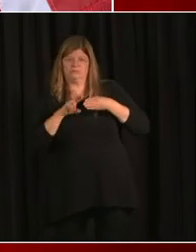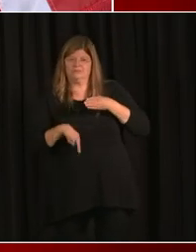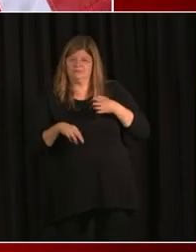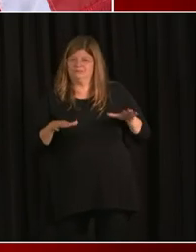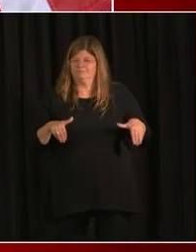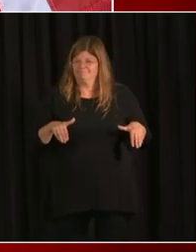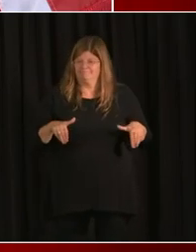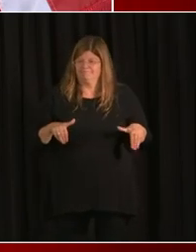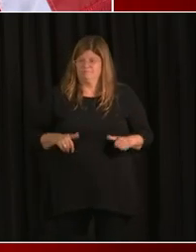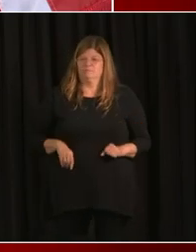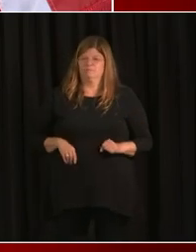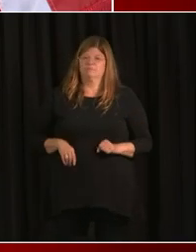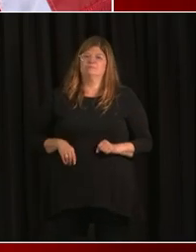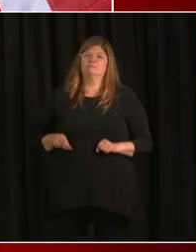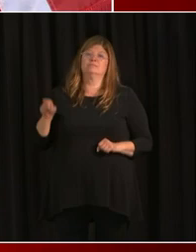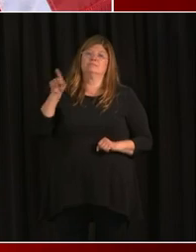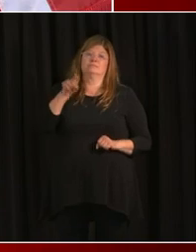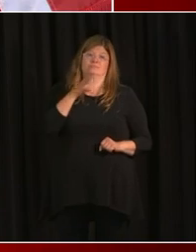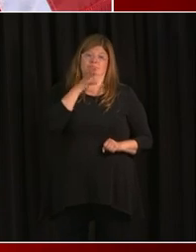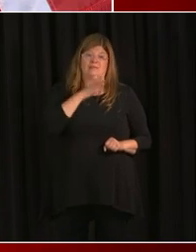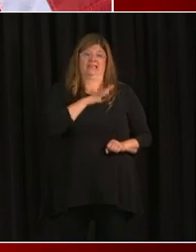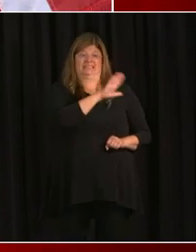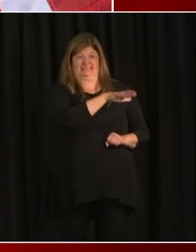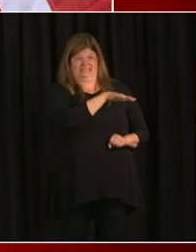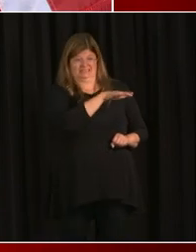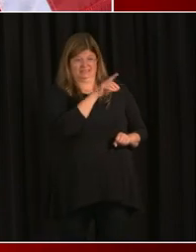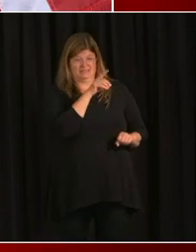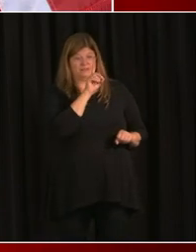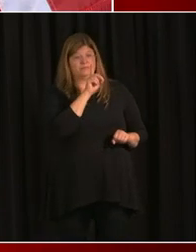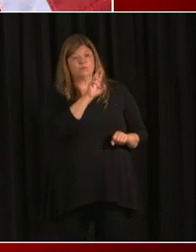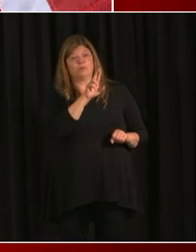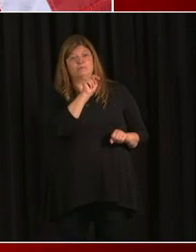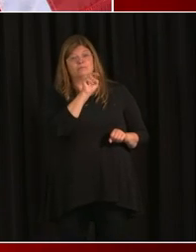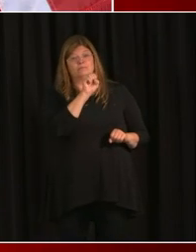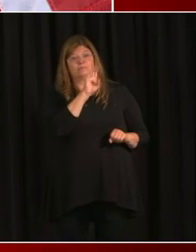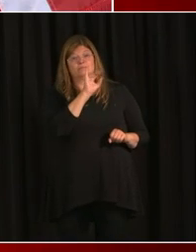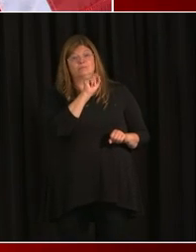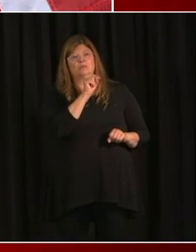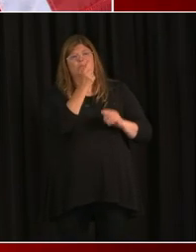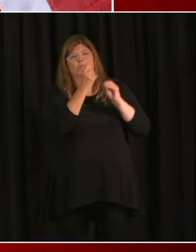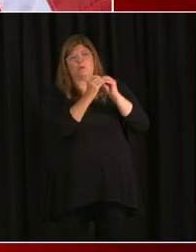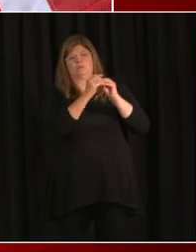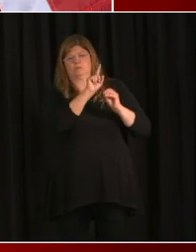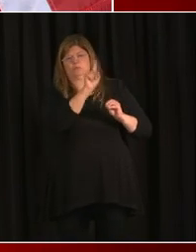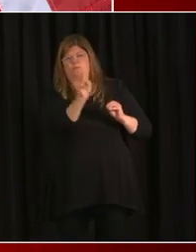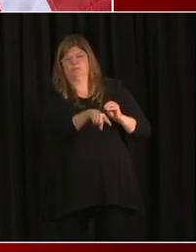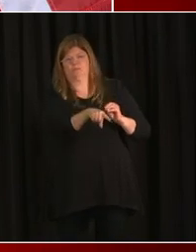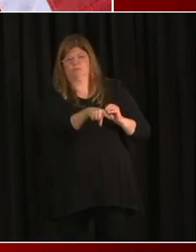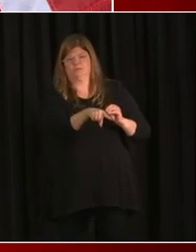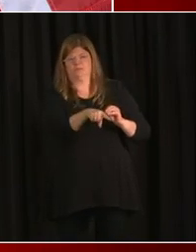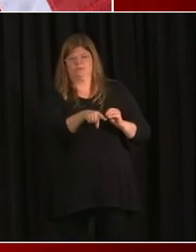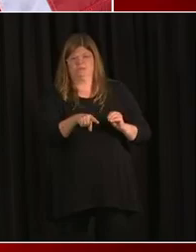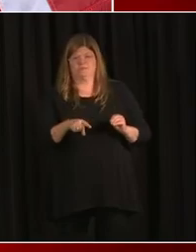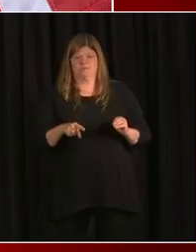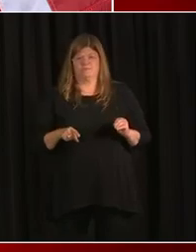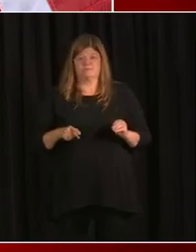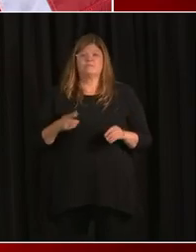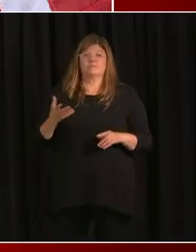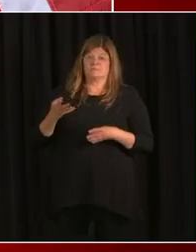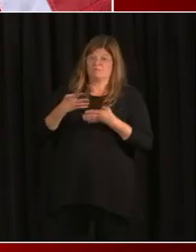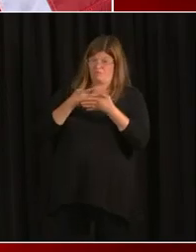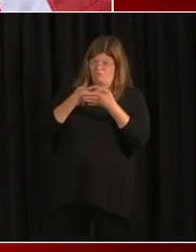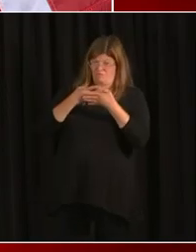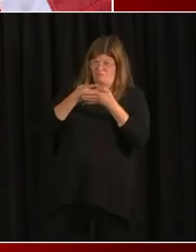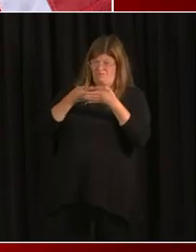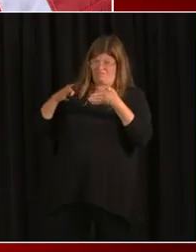Yes. Can I ask Dr. Nisbet one more question about the coronavirus numbers today? That graph that you showed about we're at